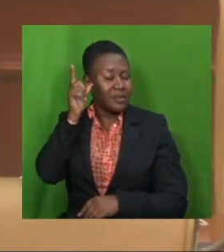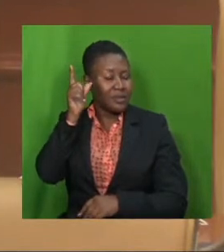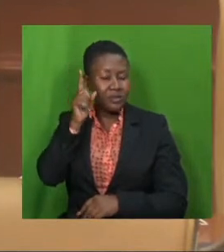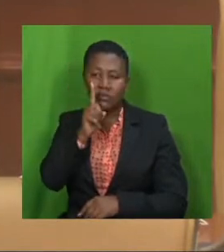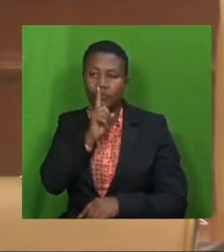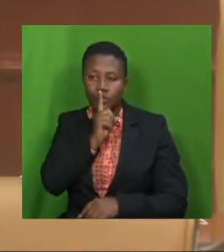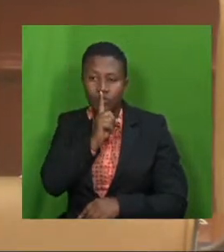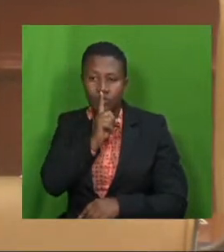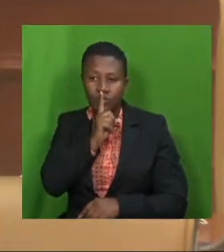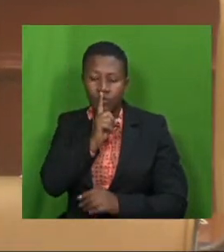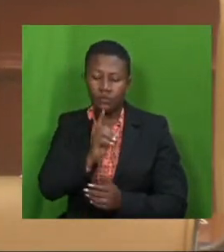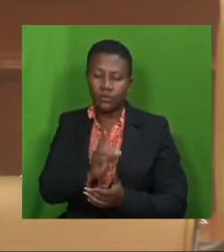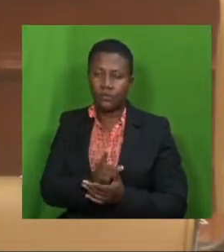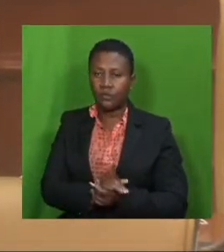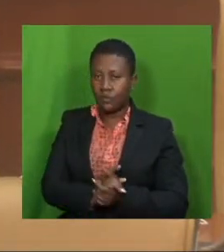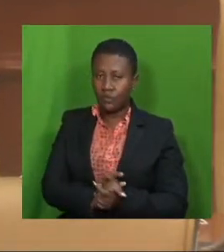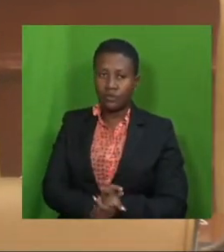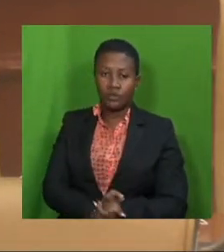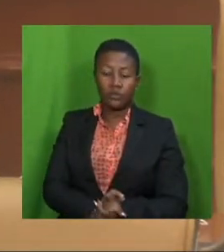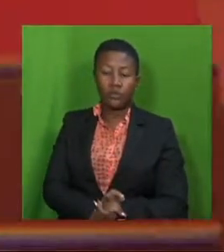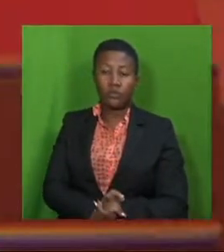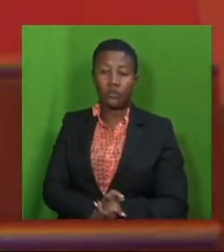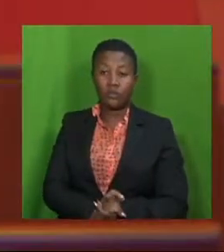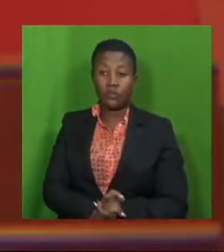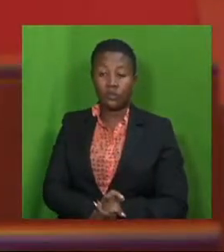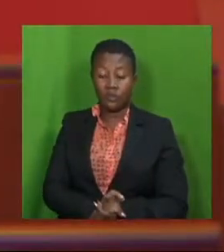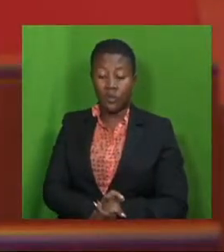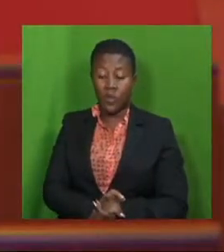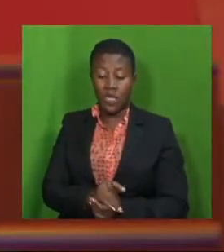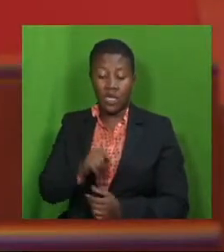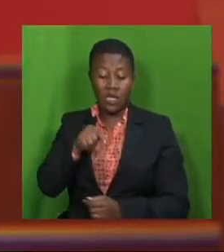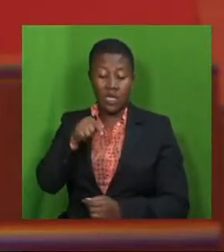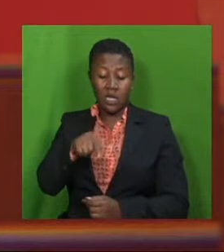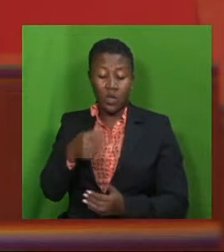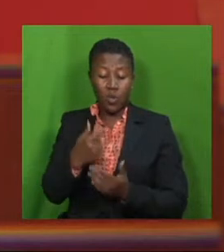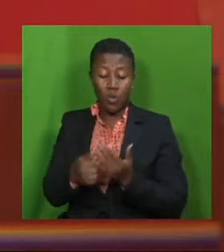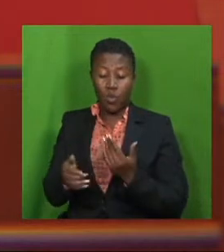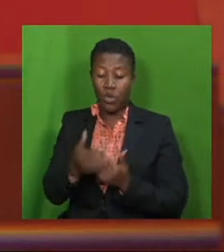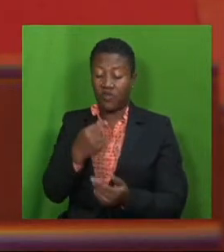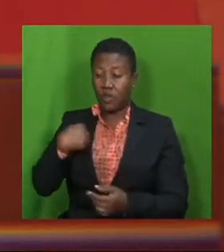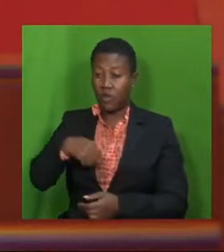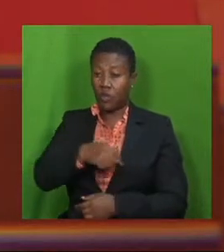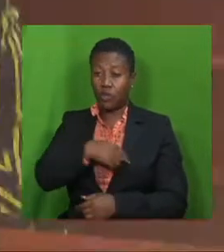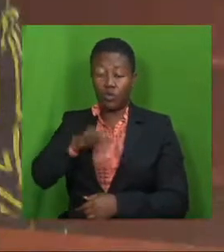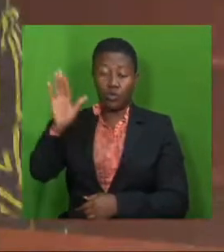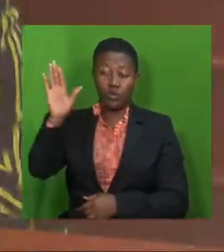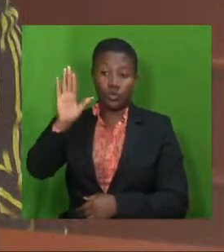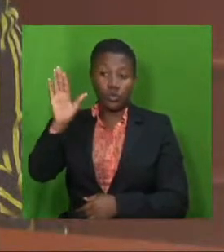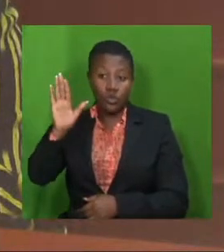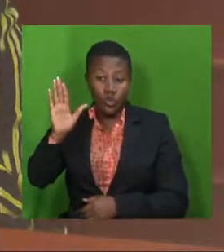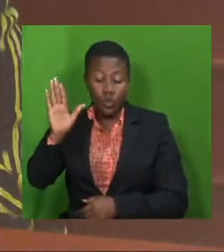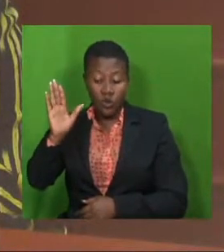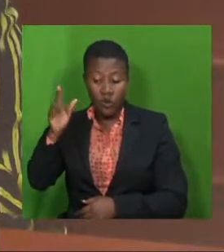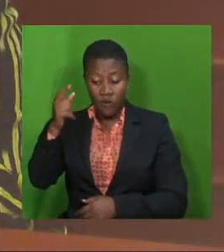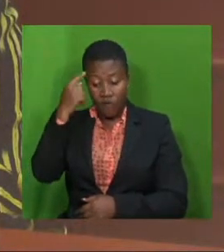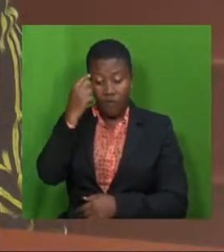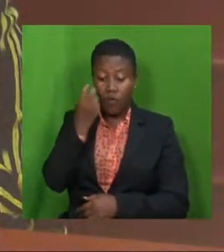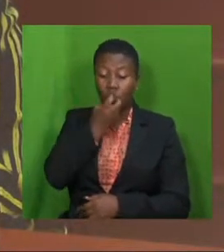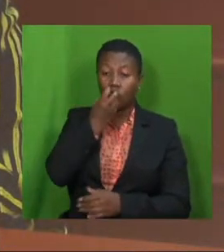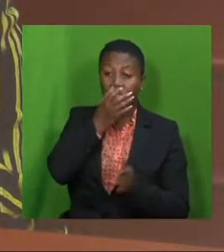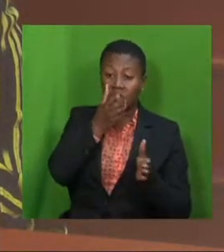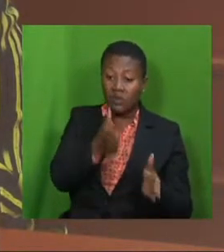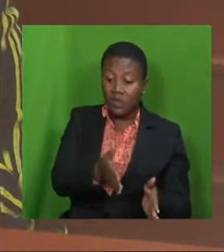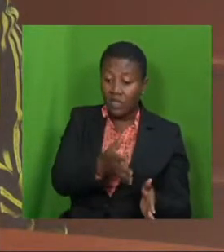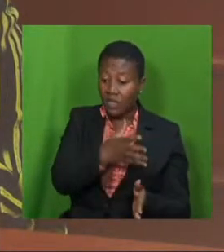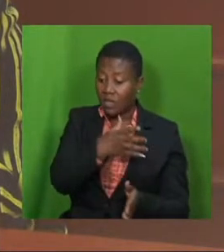Honorable members, the oath of allegiance and speakers or members' oath administered by